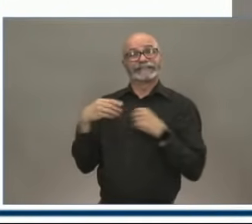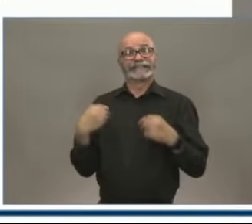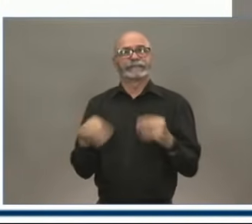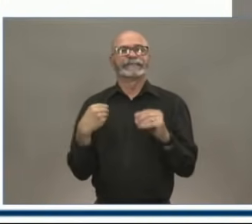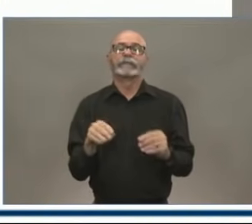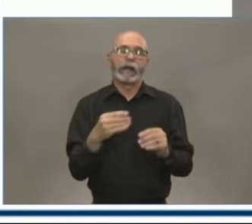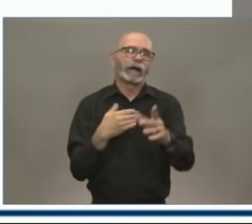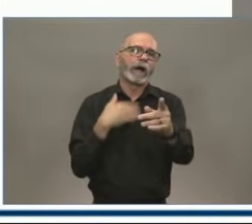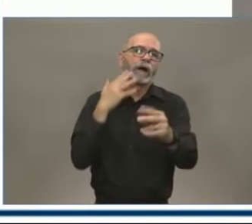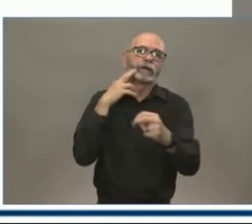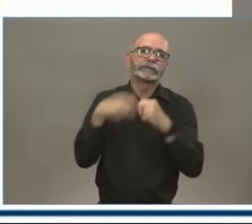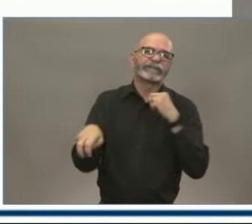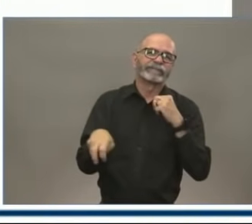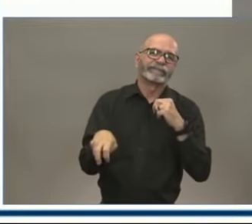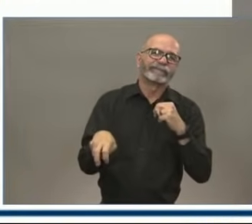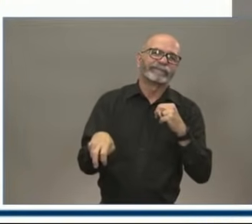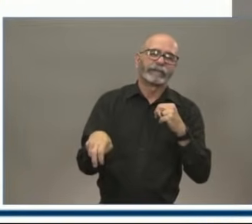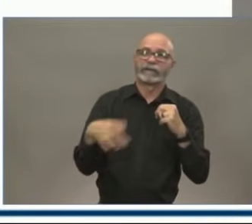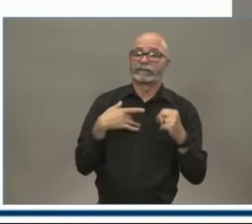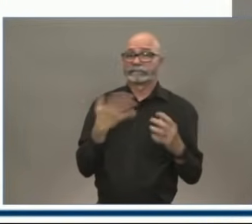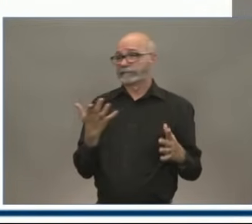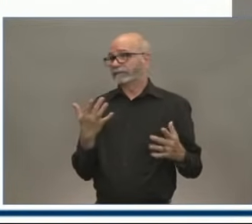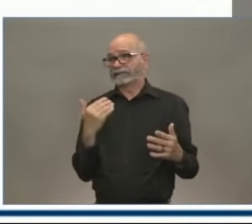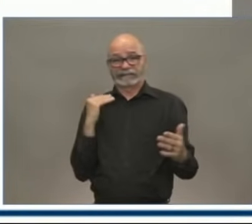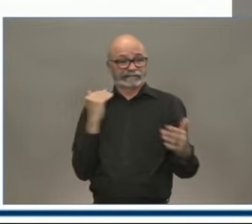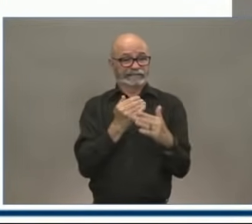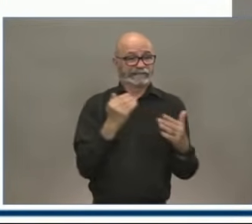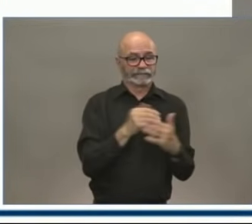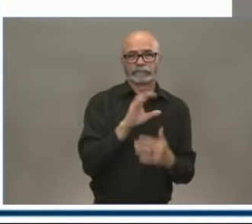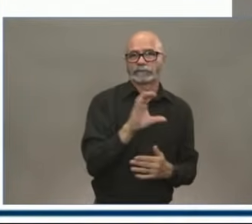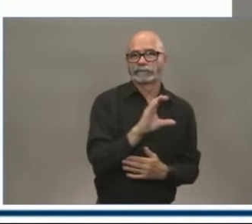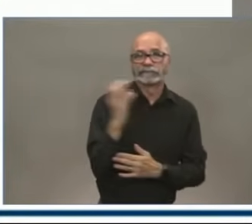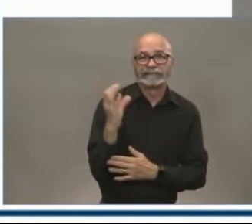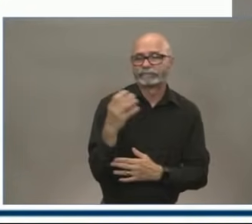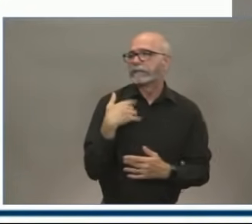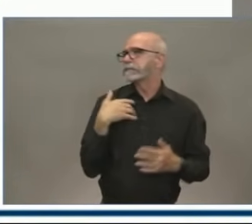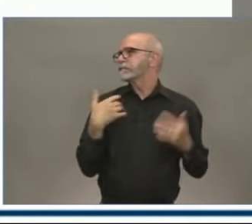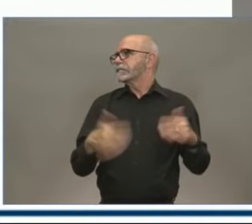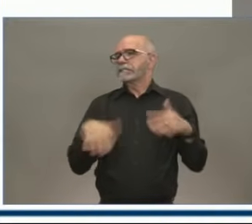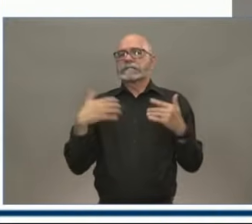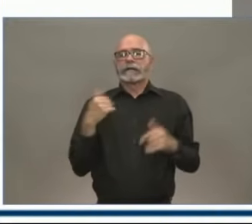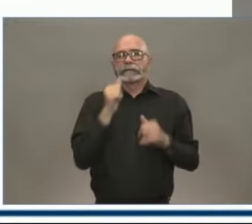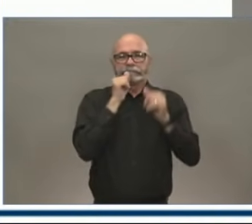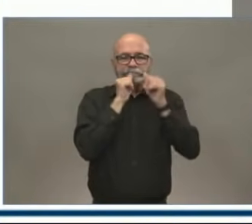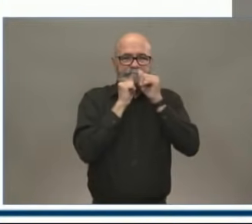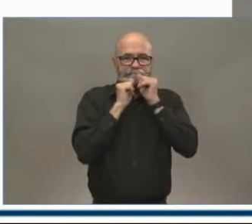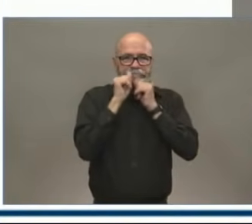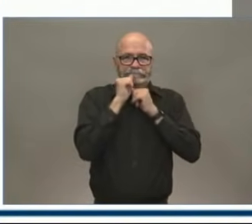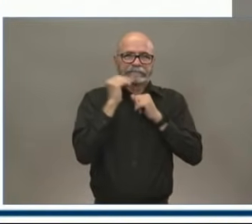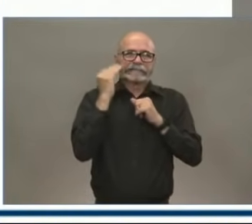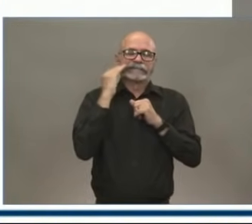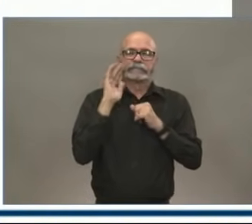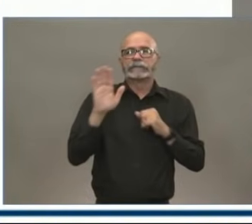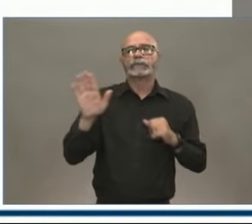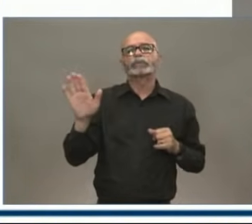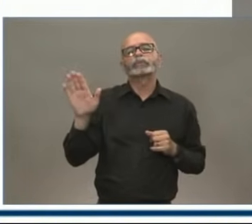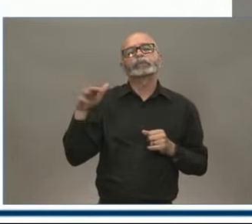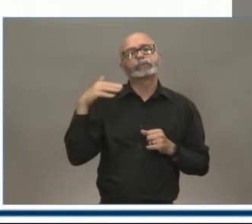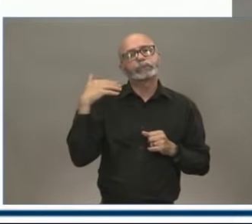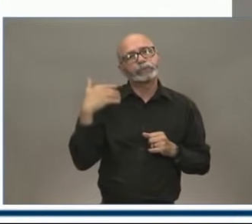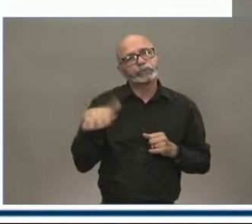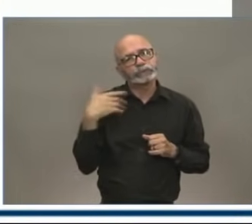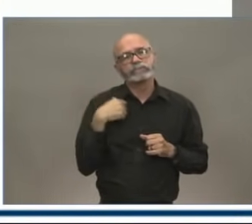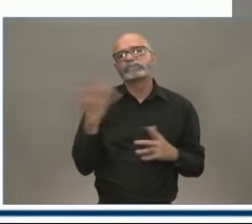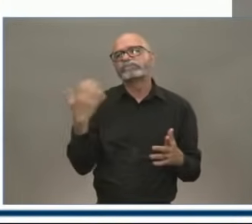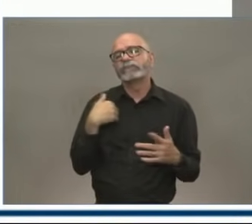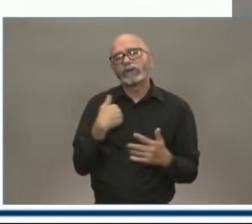especially at a time when it's a peak shopping period. But I want to acknowledge the cooperation and the understanding